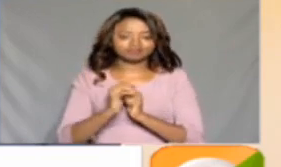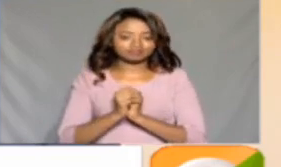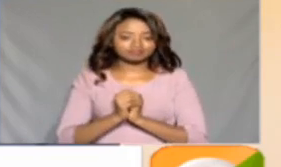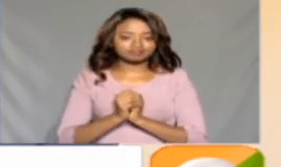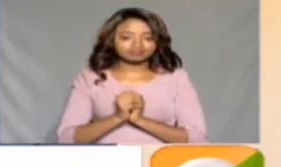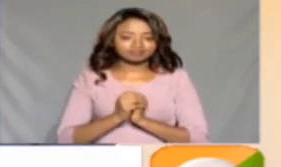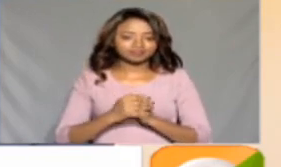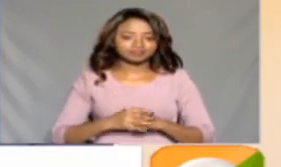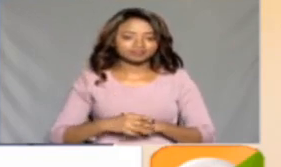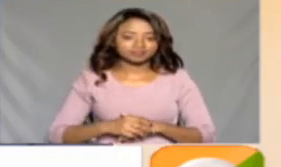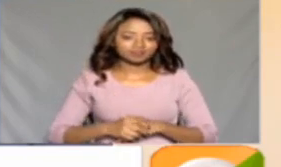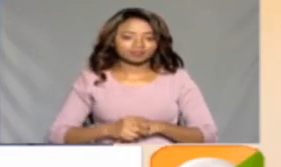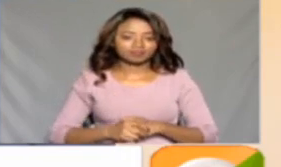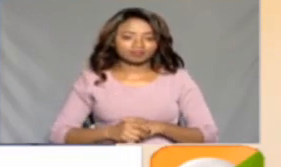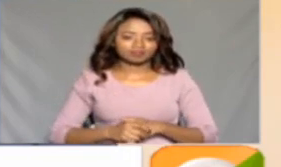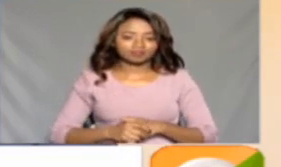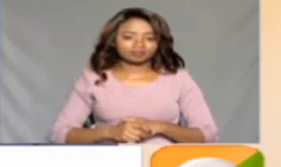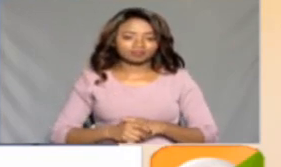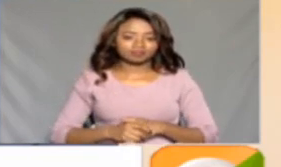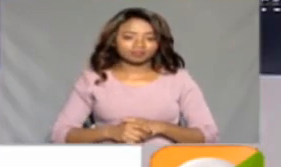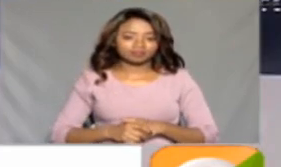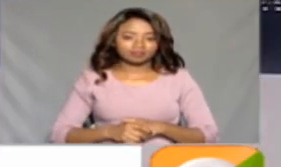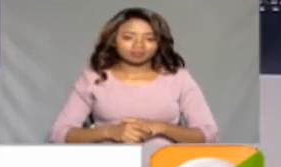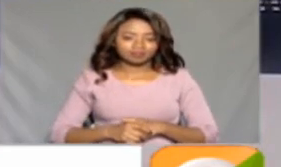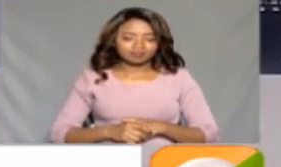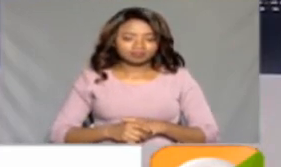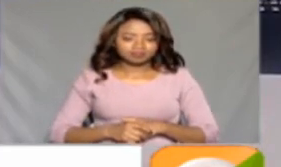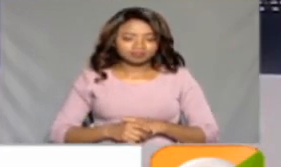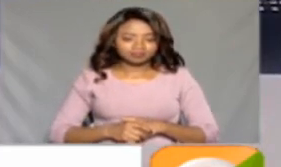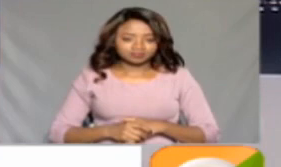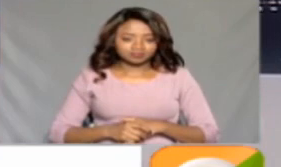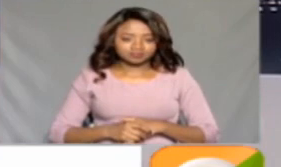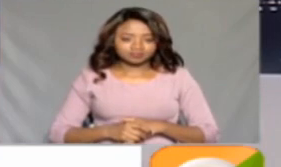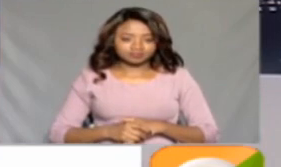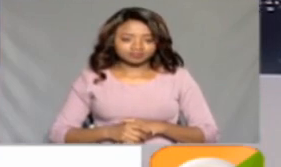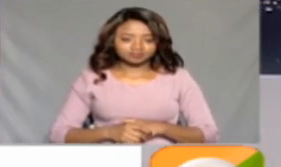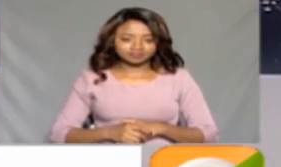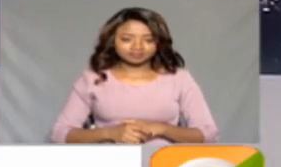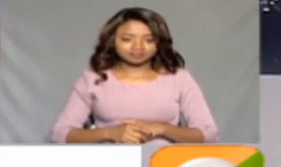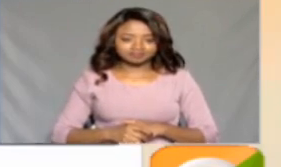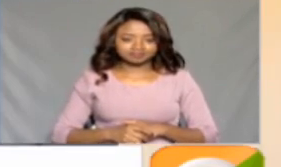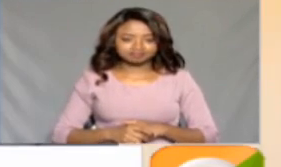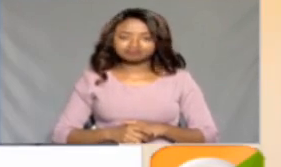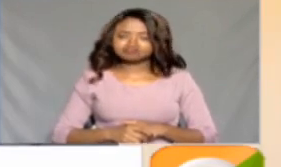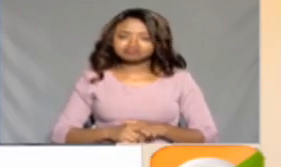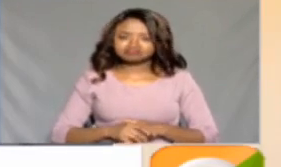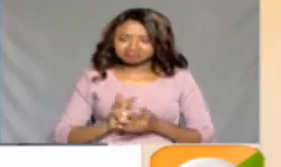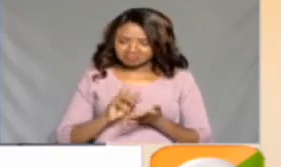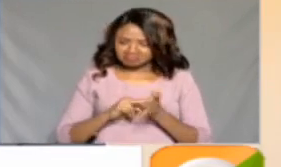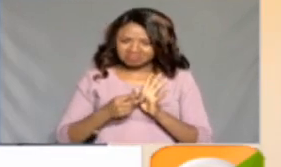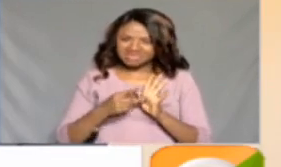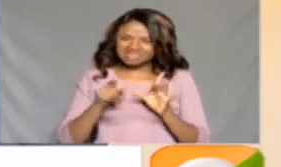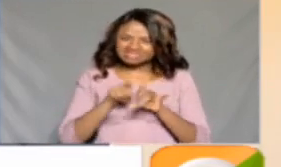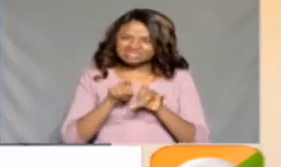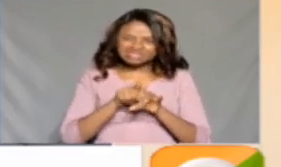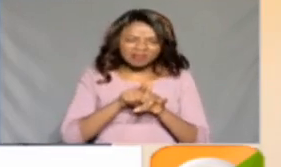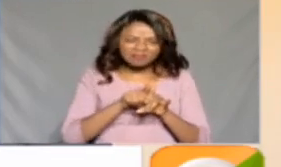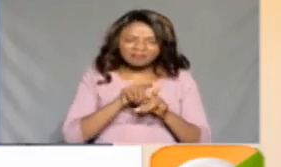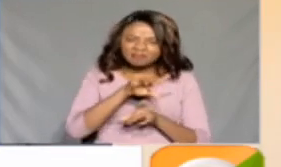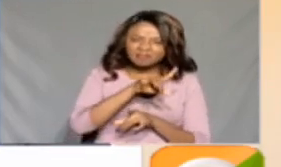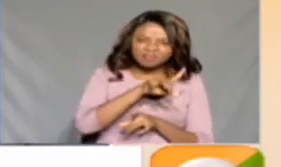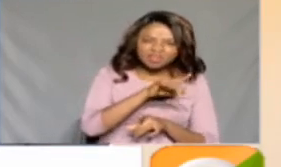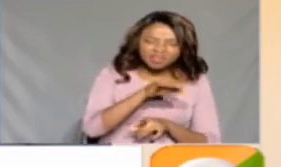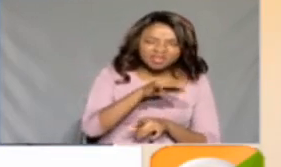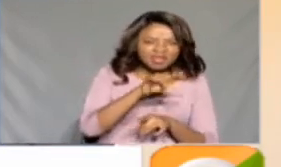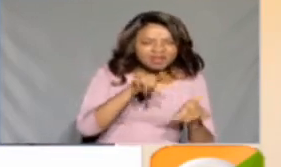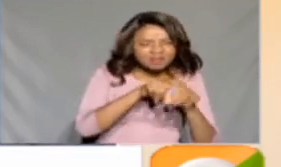himself. It would be disingenuous. Somebody said now you have two bosses. Well, it is after the handshake.